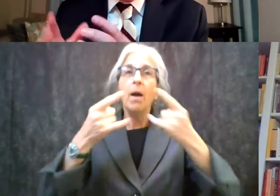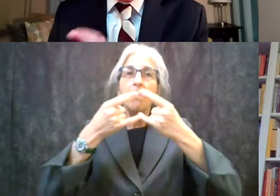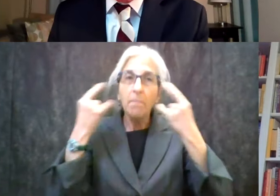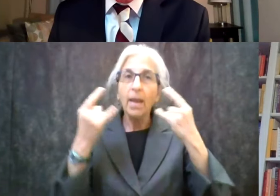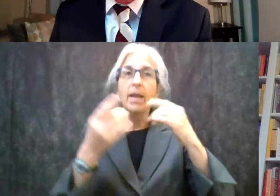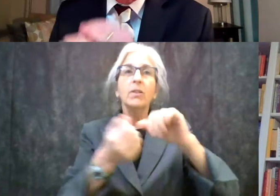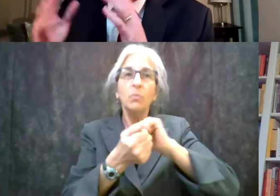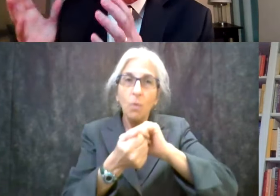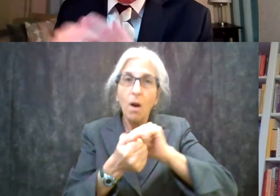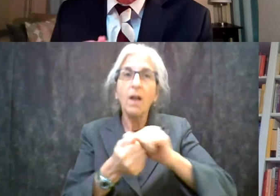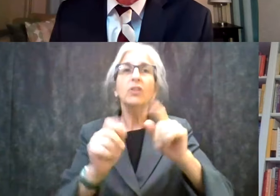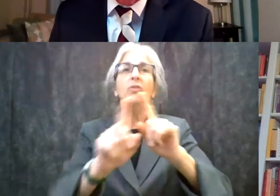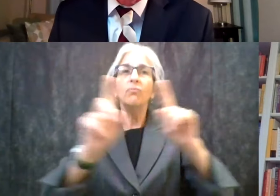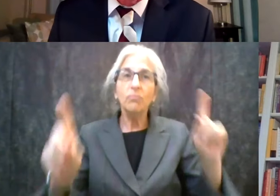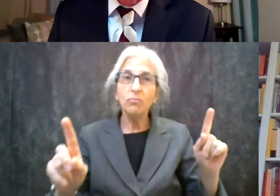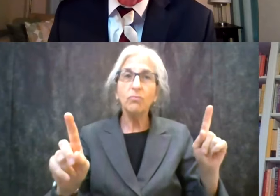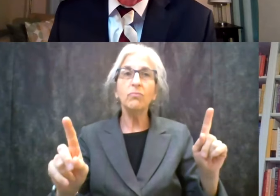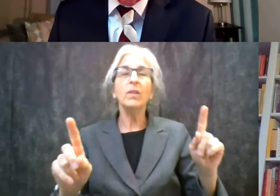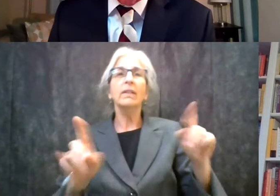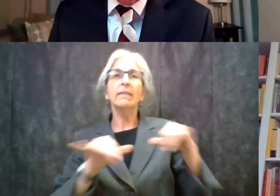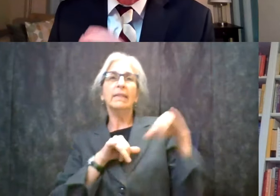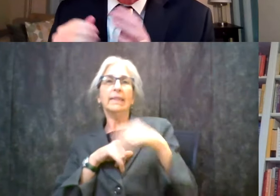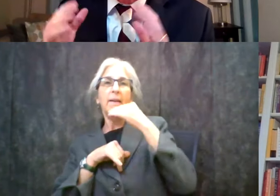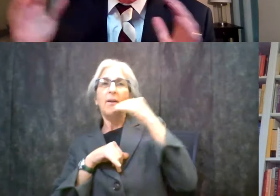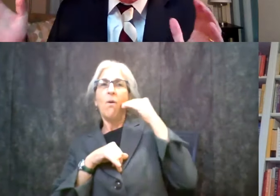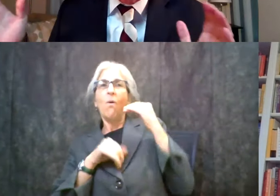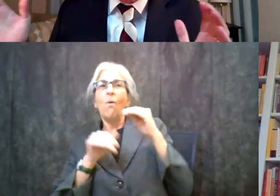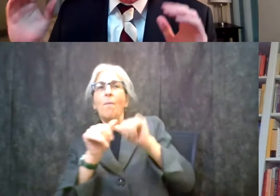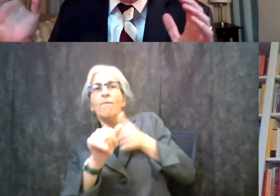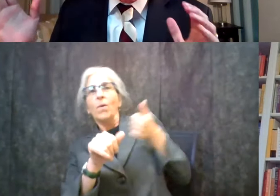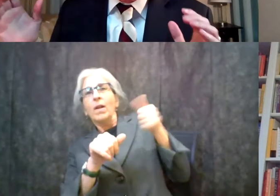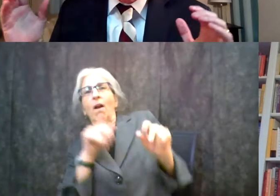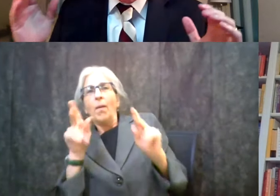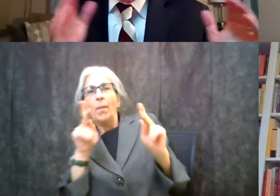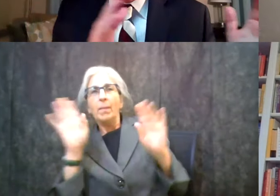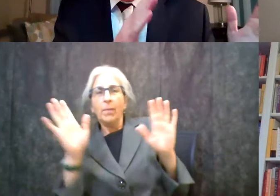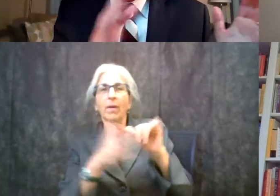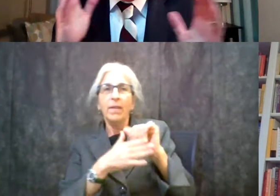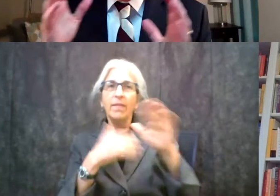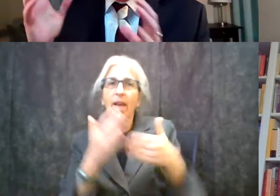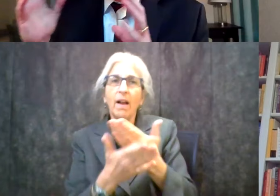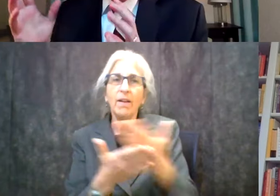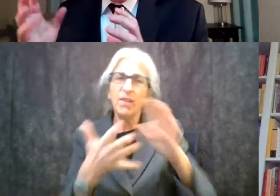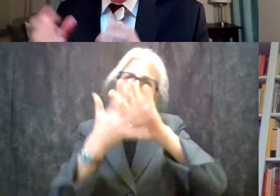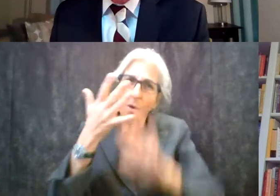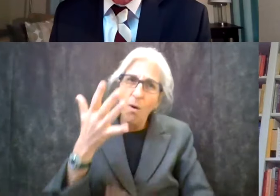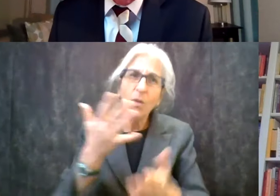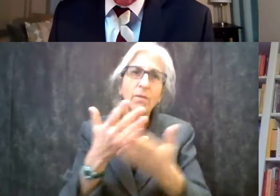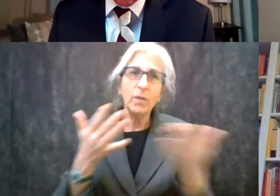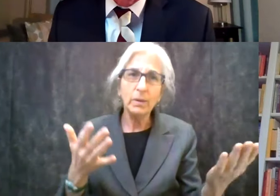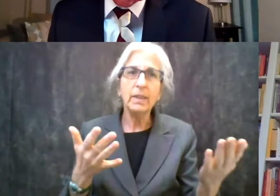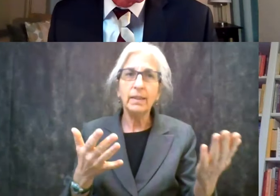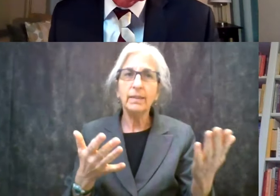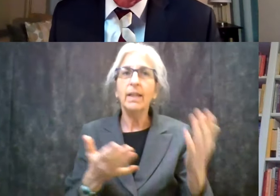washing, avoiding other individuals, six distance apart, these kinds of things, all of that adds up, we think,